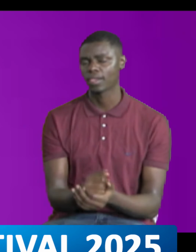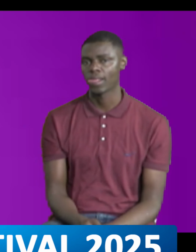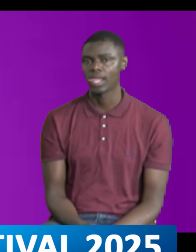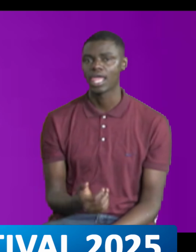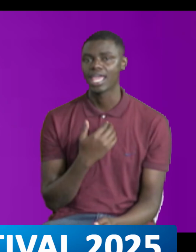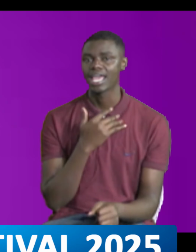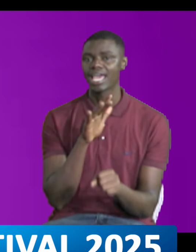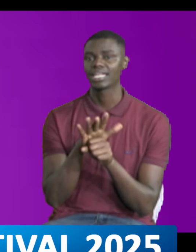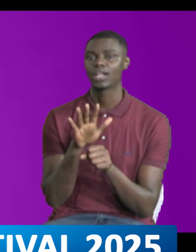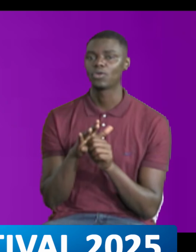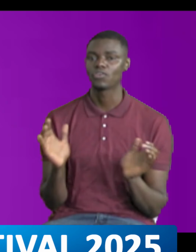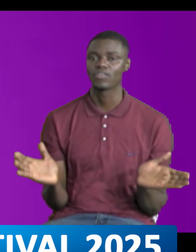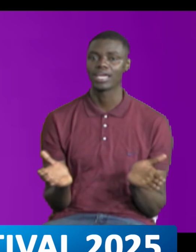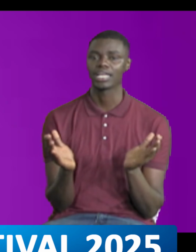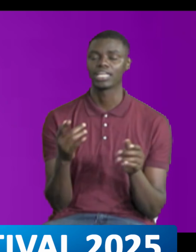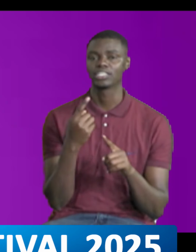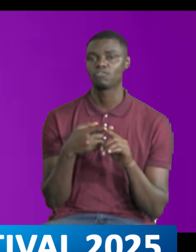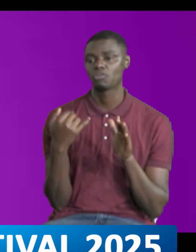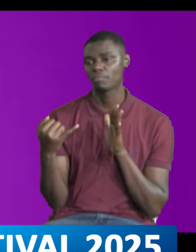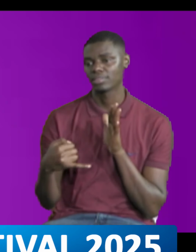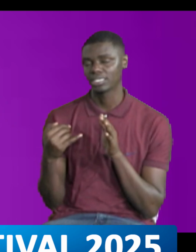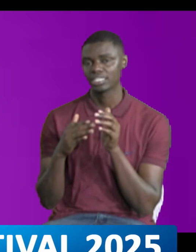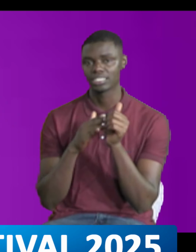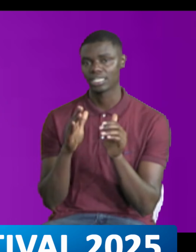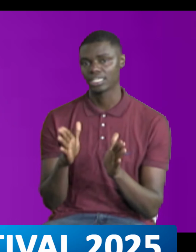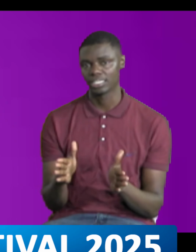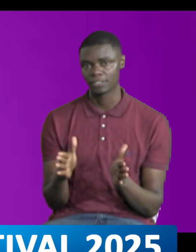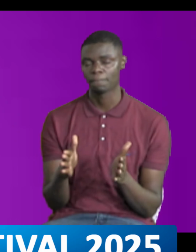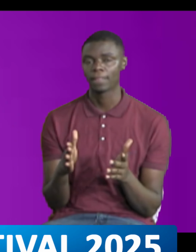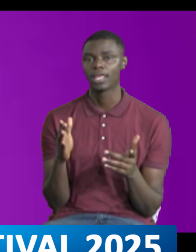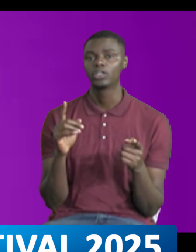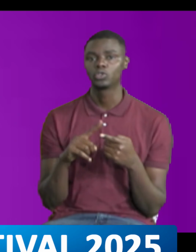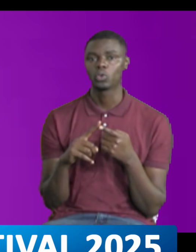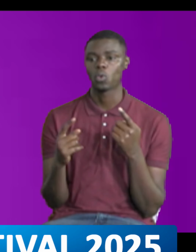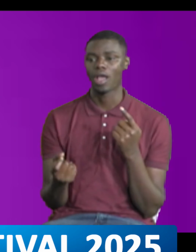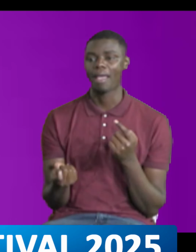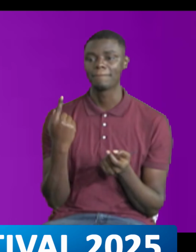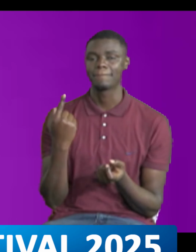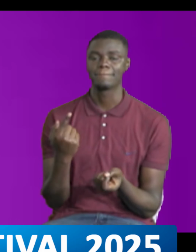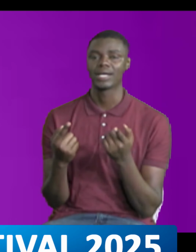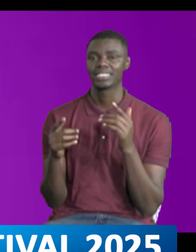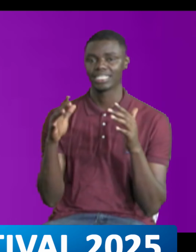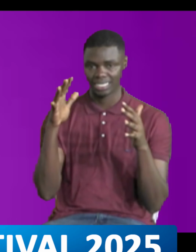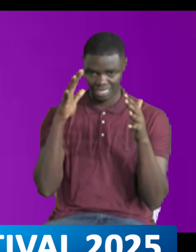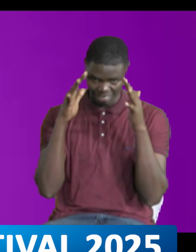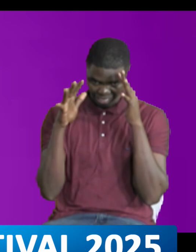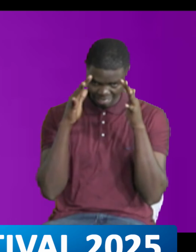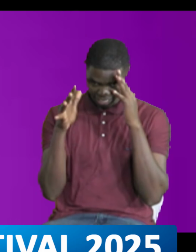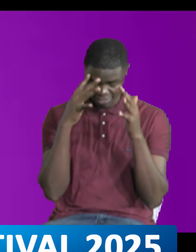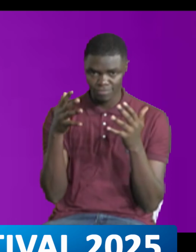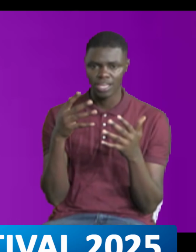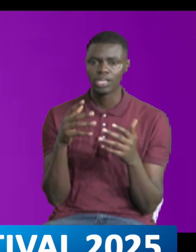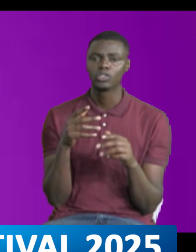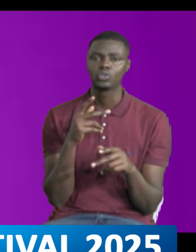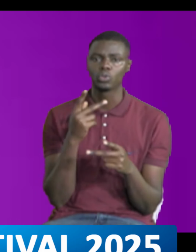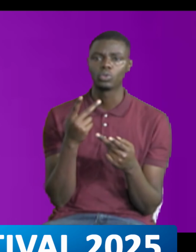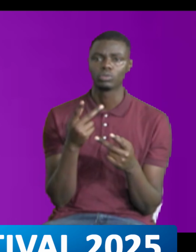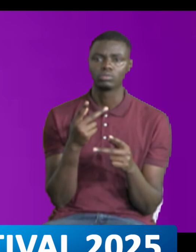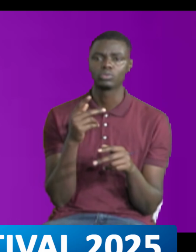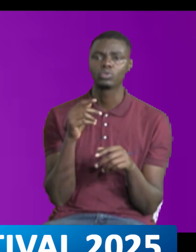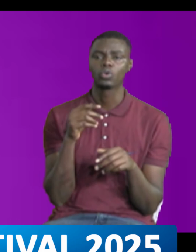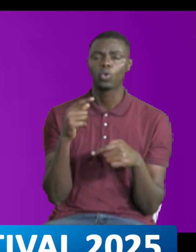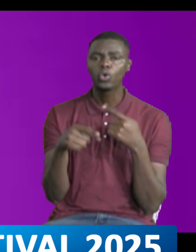was a lot of encouragement from industry leaders to emerging creatives to just keep their foot on the